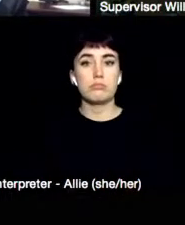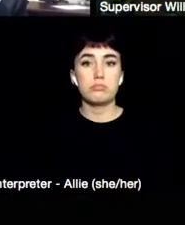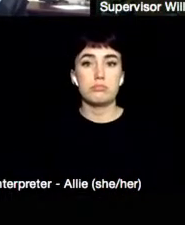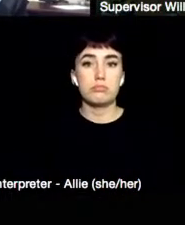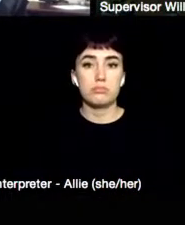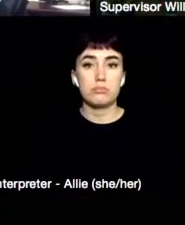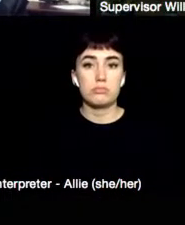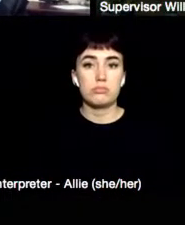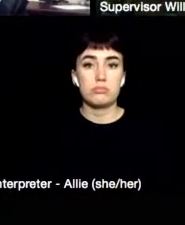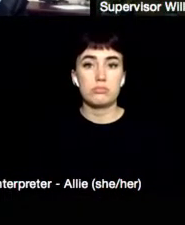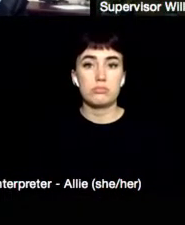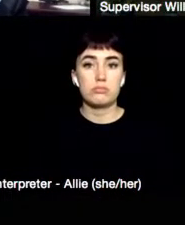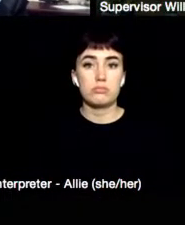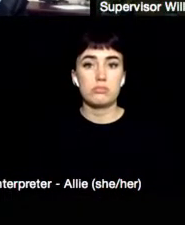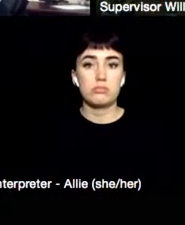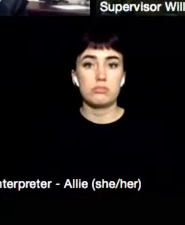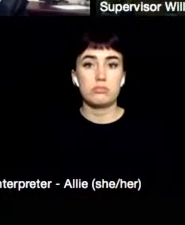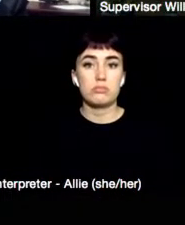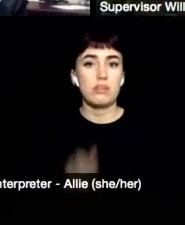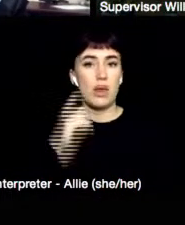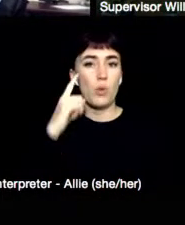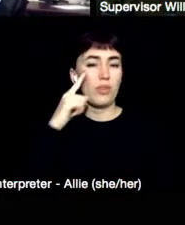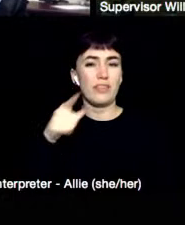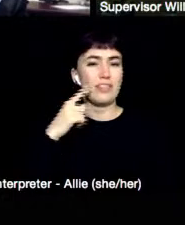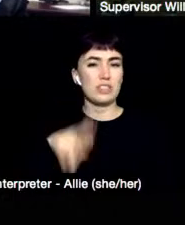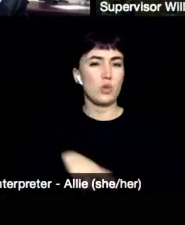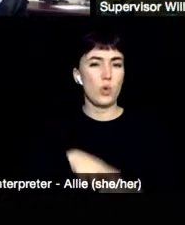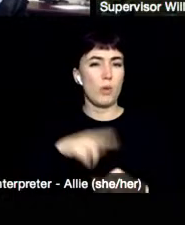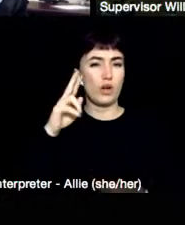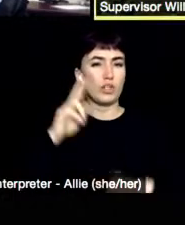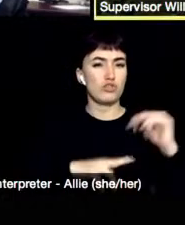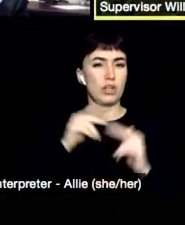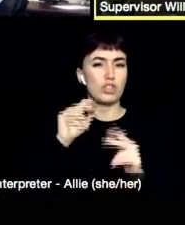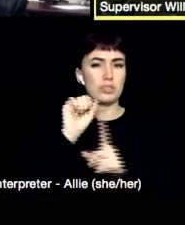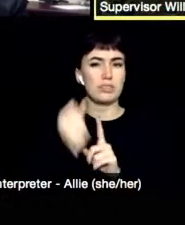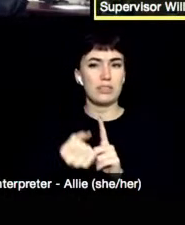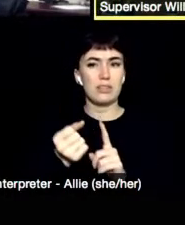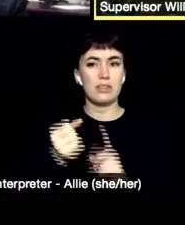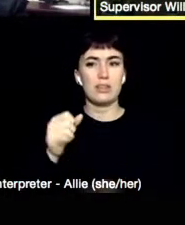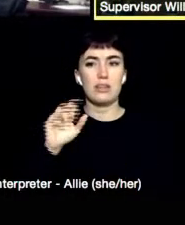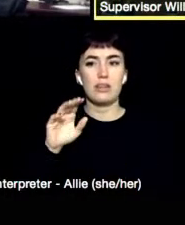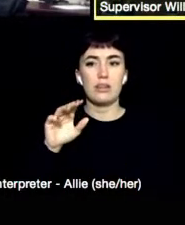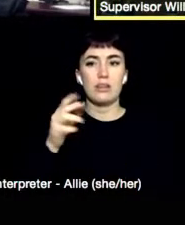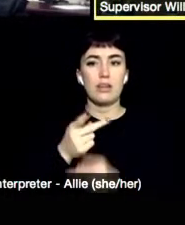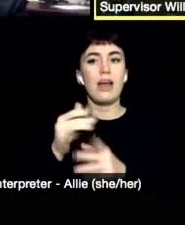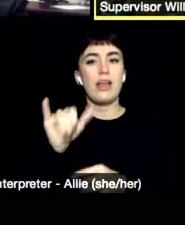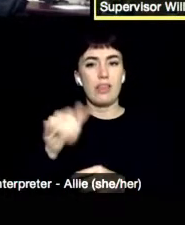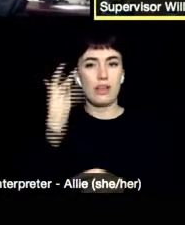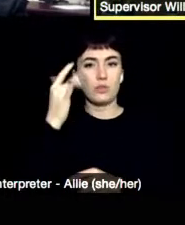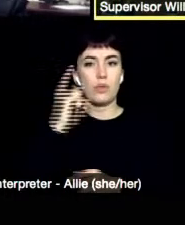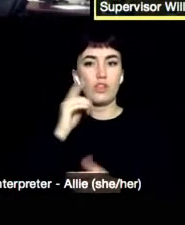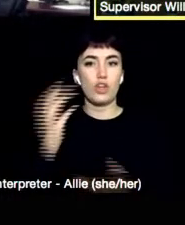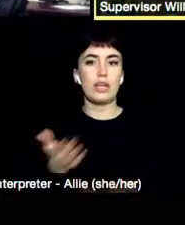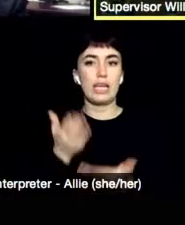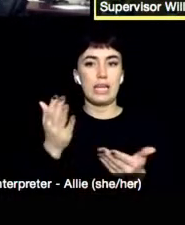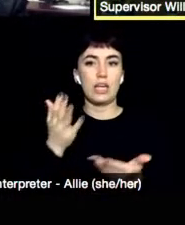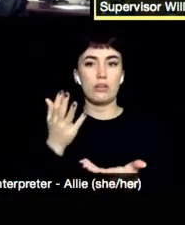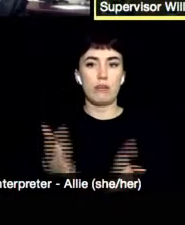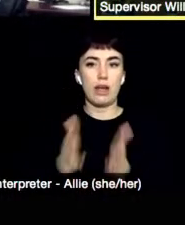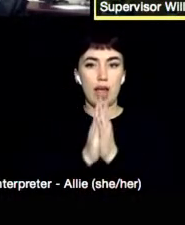I don't think it's the normal construction scenario here. That's and of course that's why they are here seeking